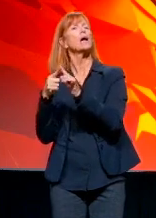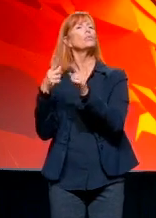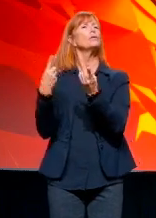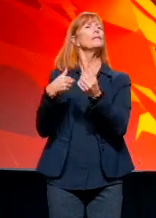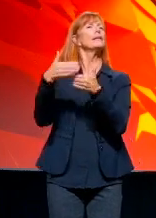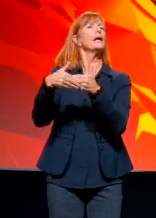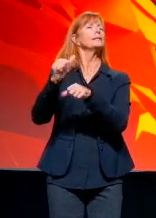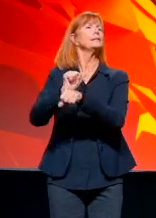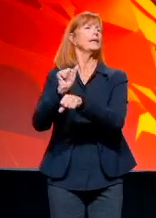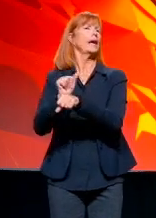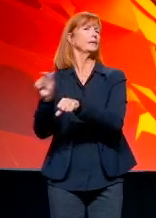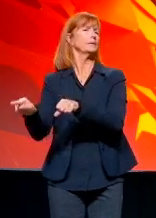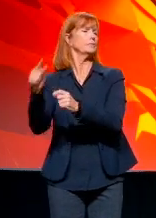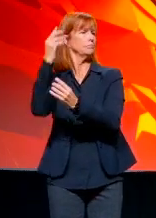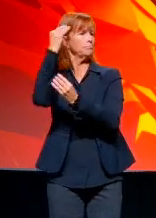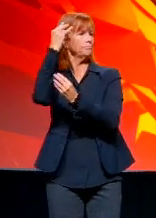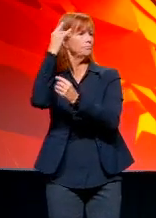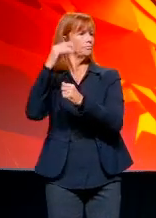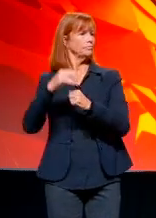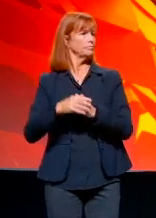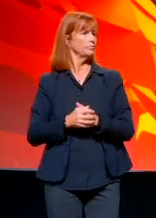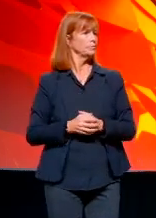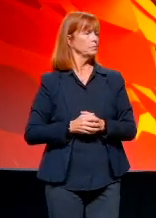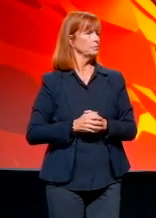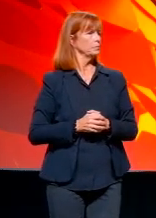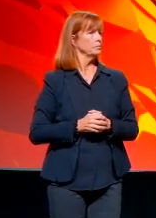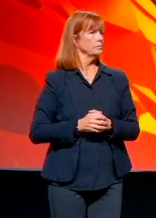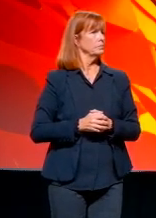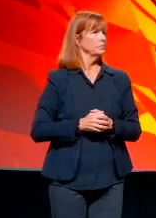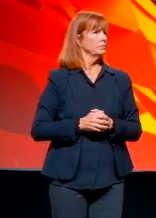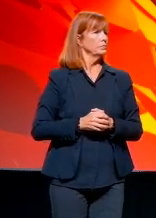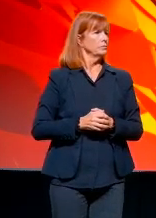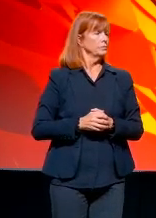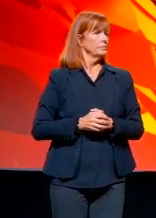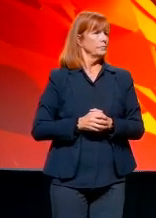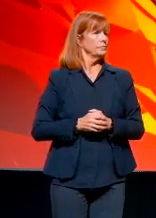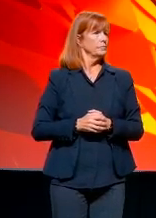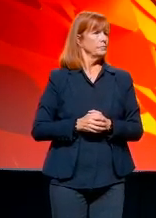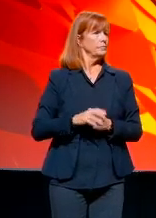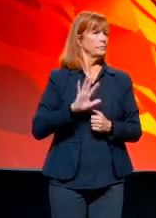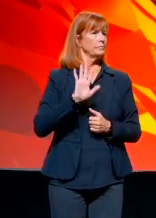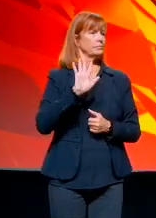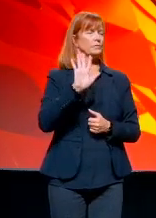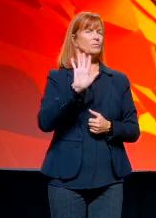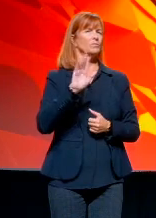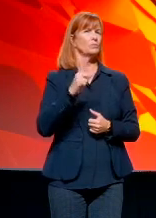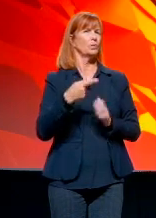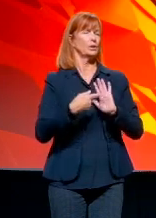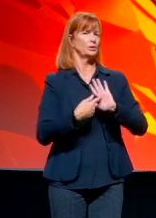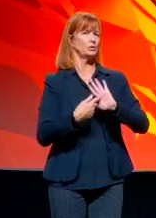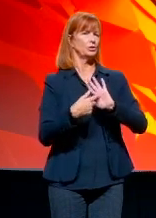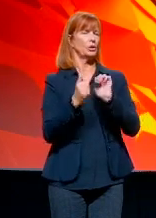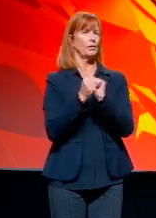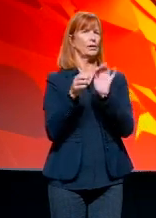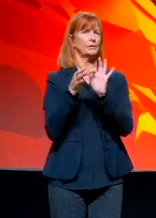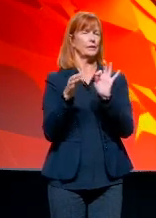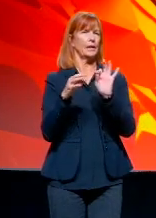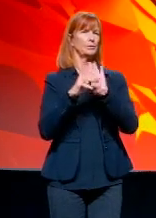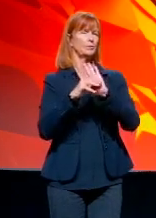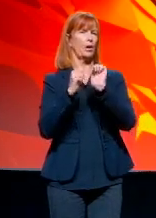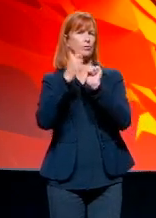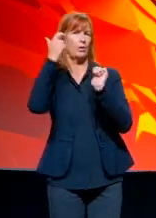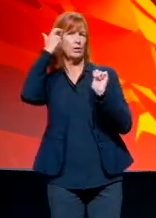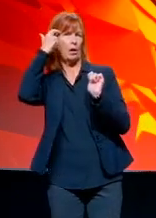the robot is in. So one convincing showcase of using this kind of vision language model as a kind of cognitive modules